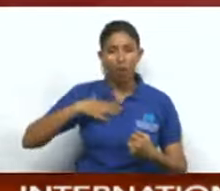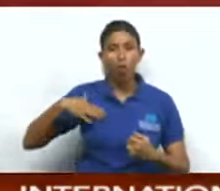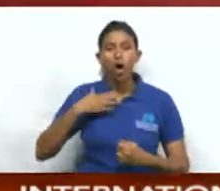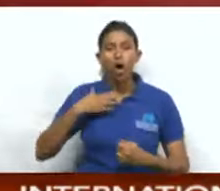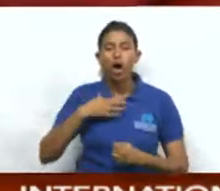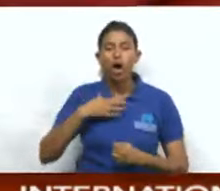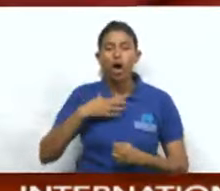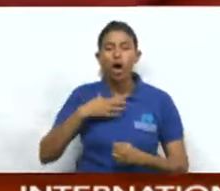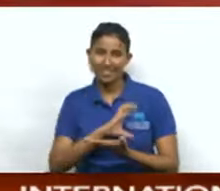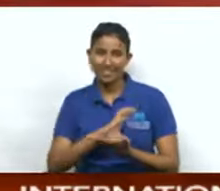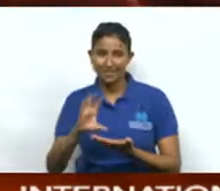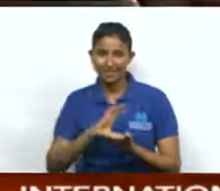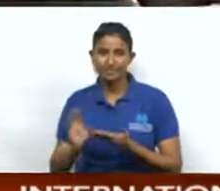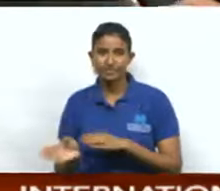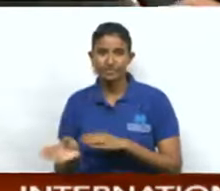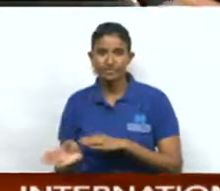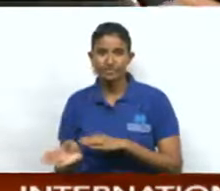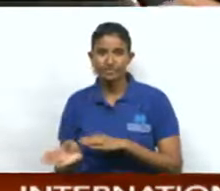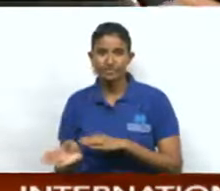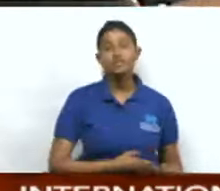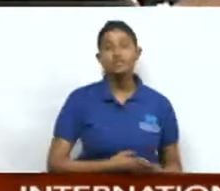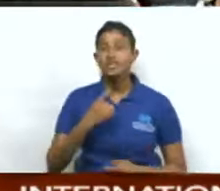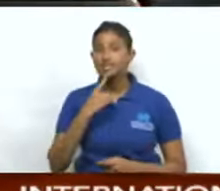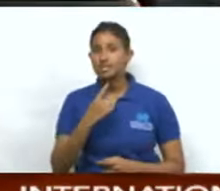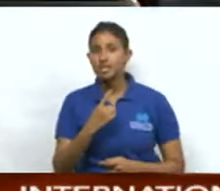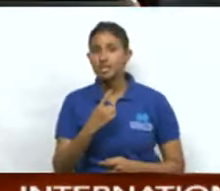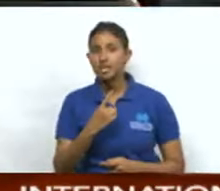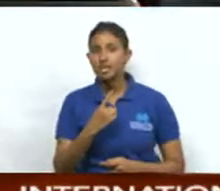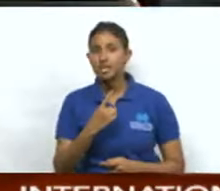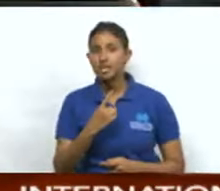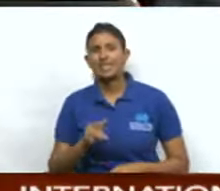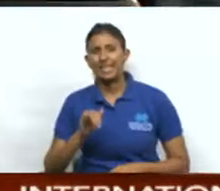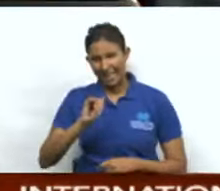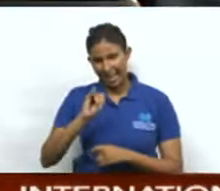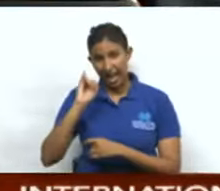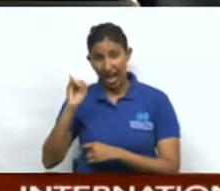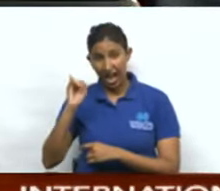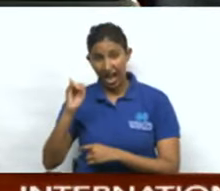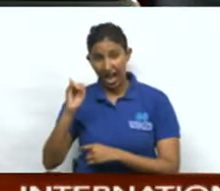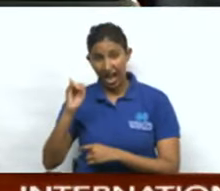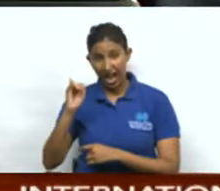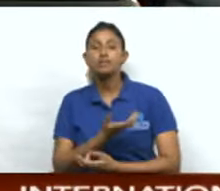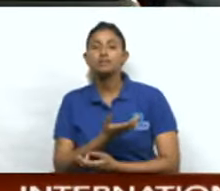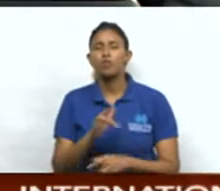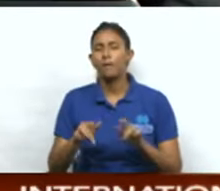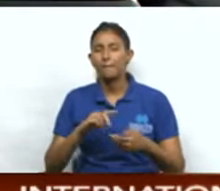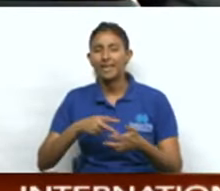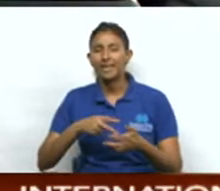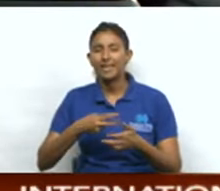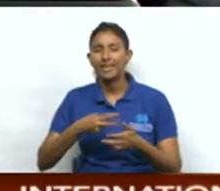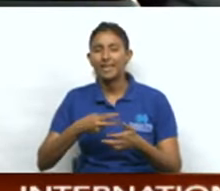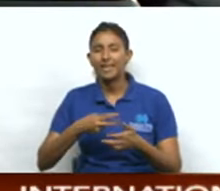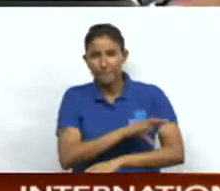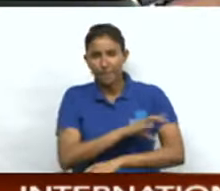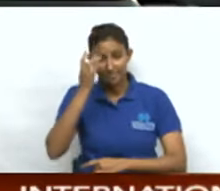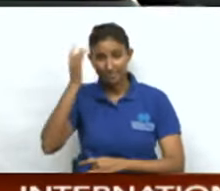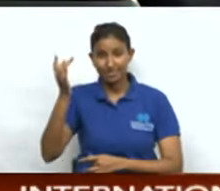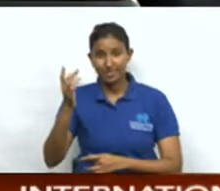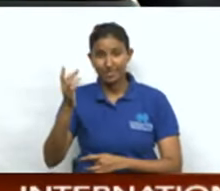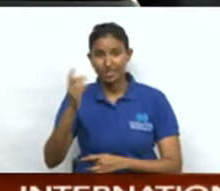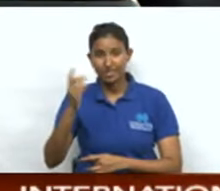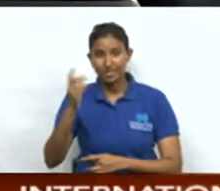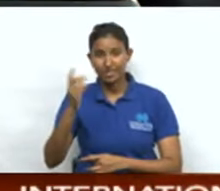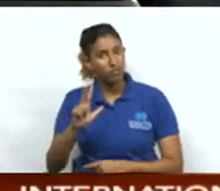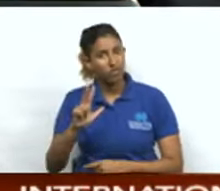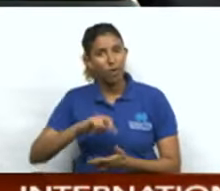Well, the grip artificial intelligence has gained over humanity in 2023 has made AI the word of the year in the